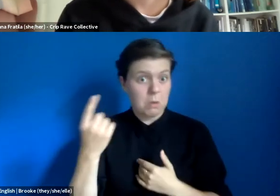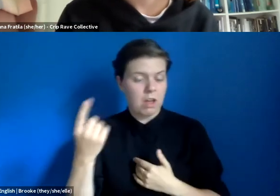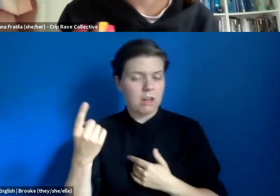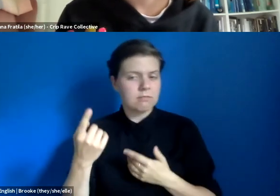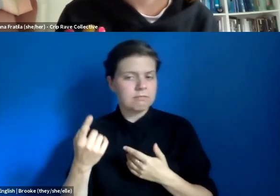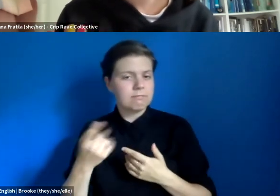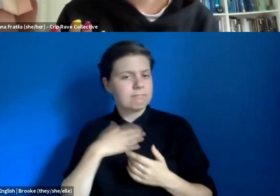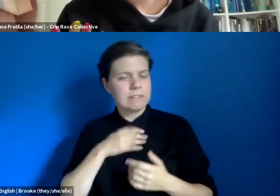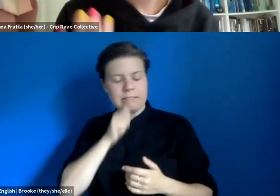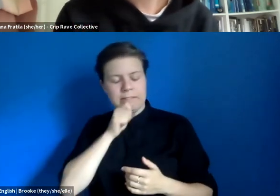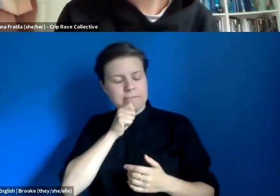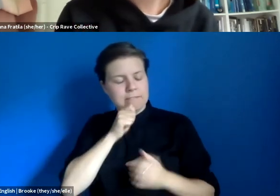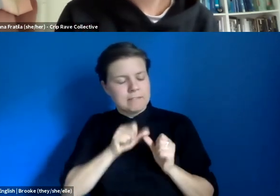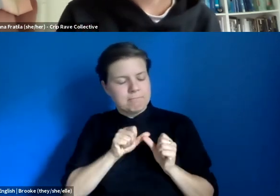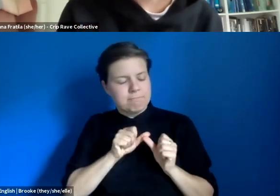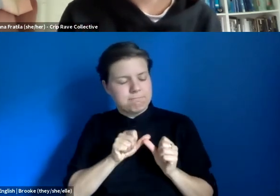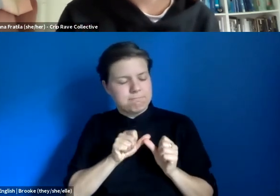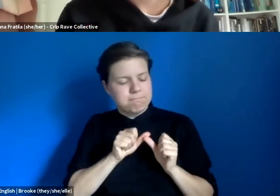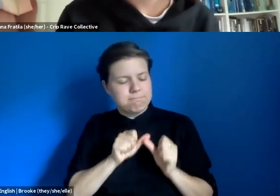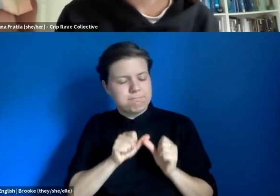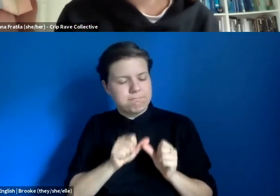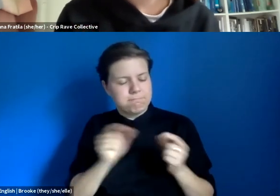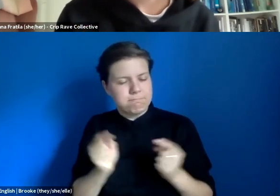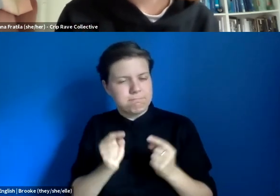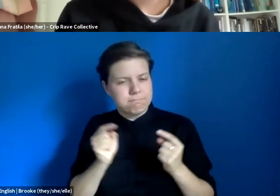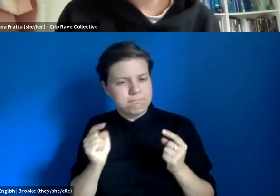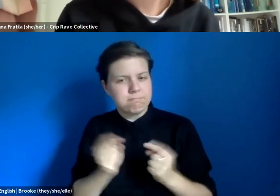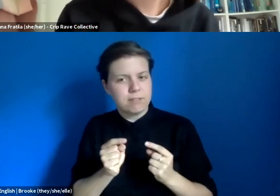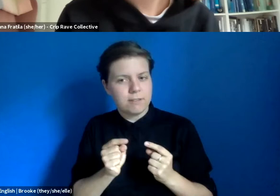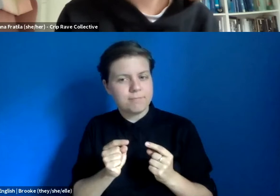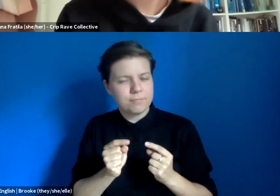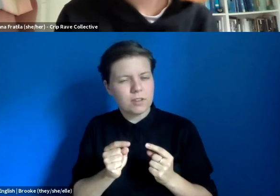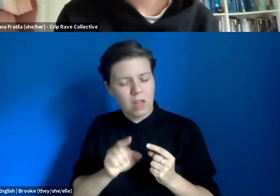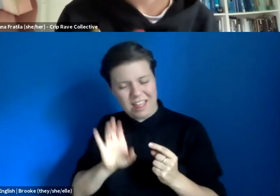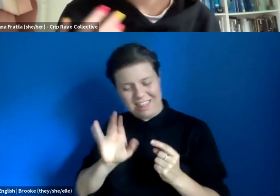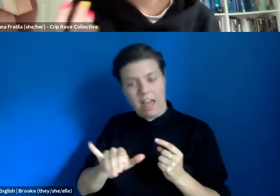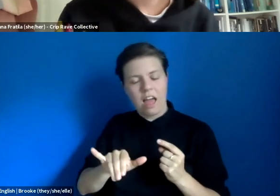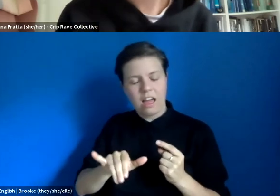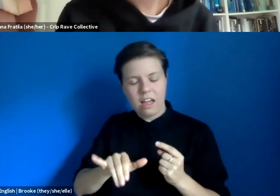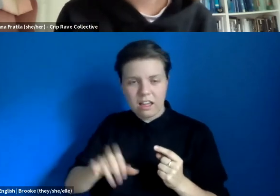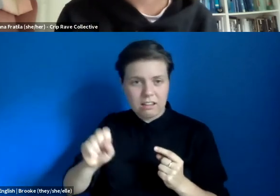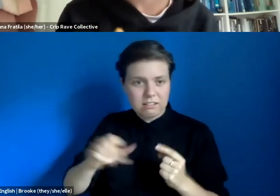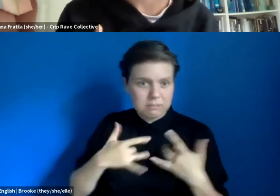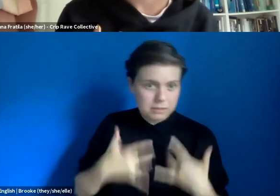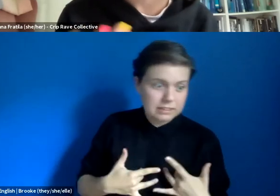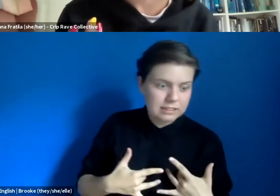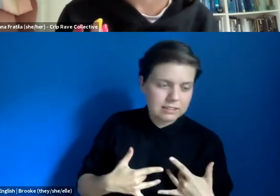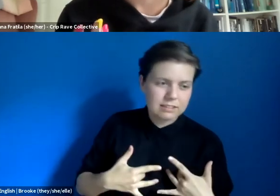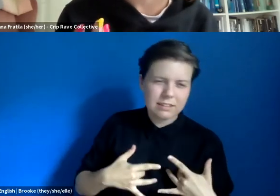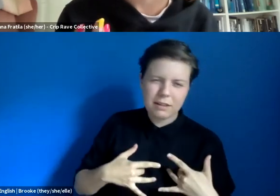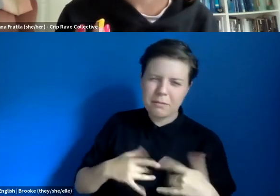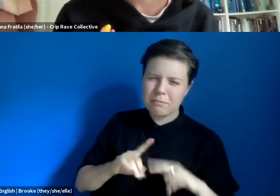turn something very depressing into something fun and funny and kind of interesting, and